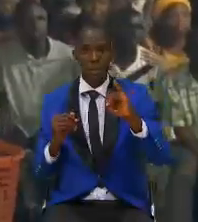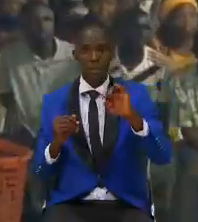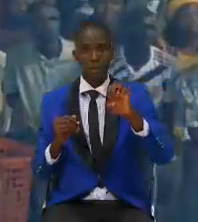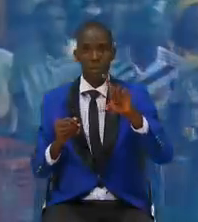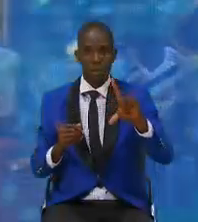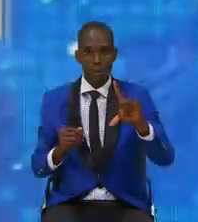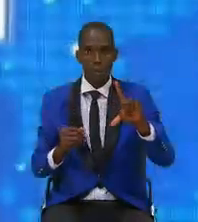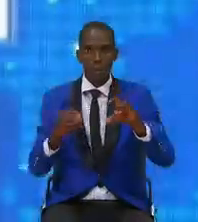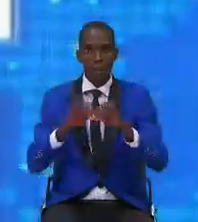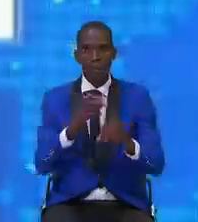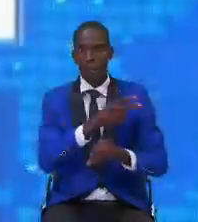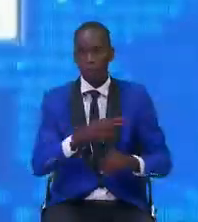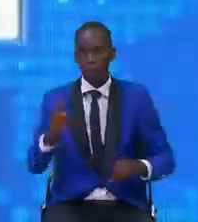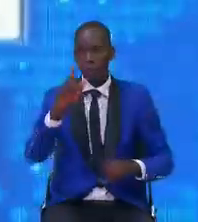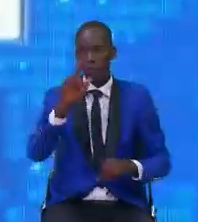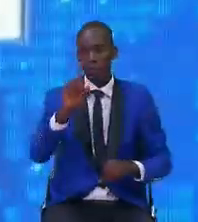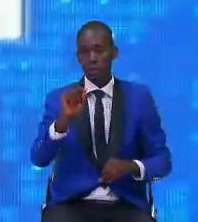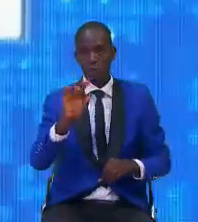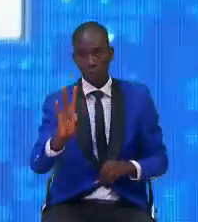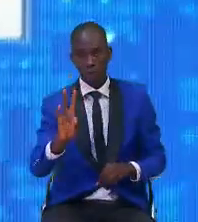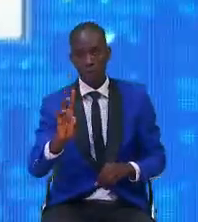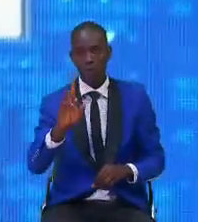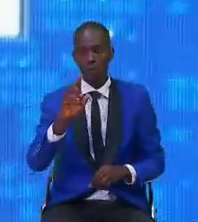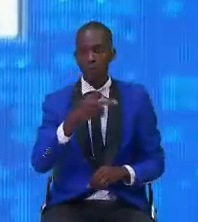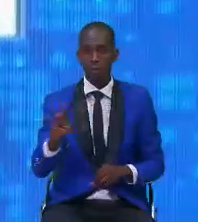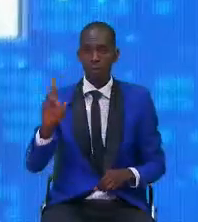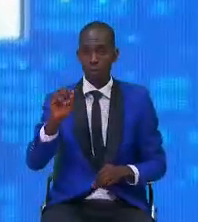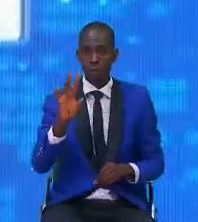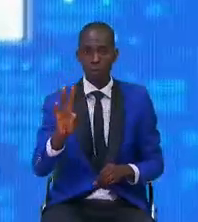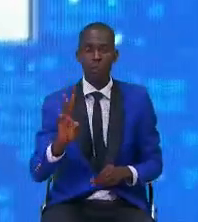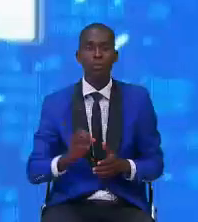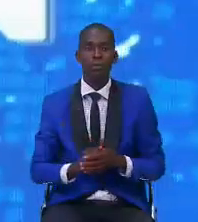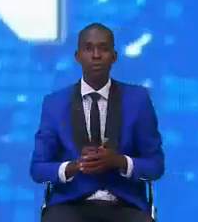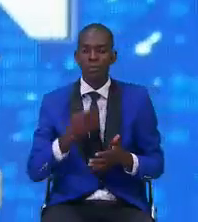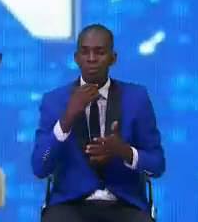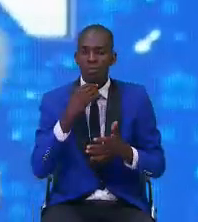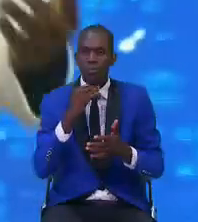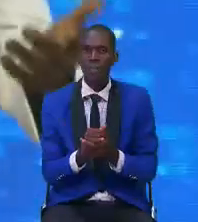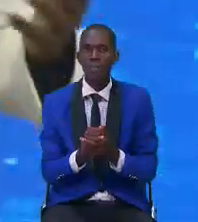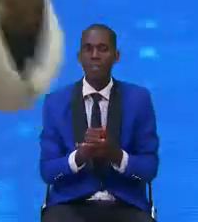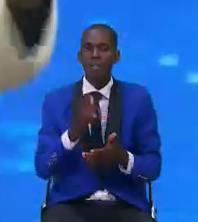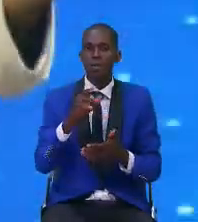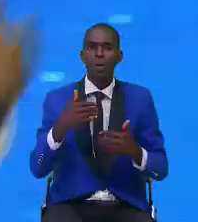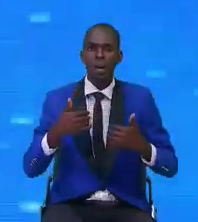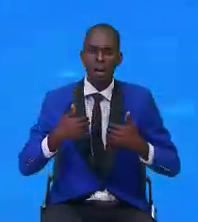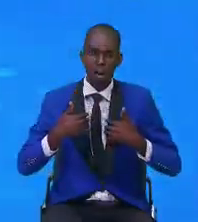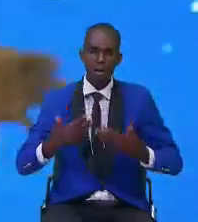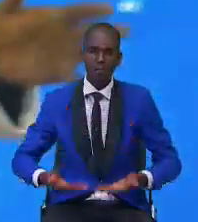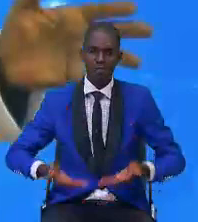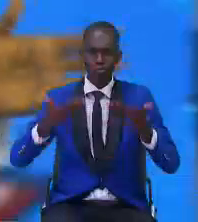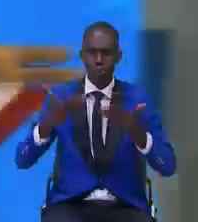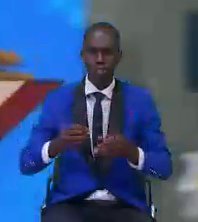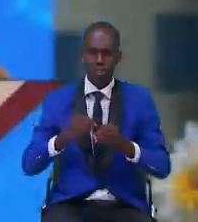Daniel said, in verse 27, he said, in verse 27, thou tickle, thou